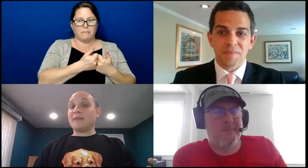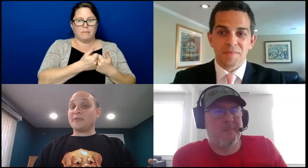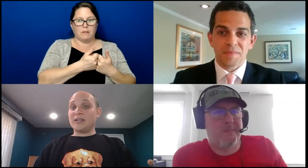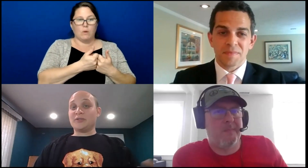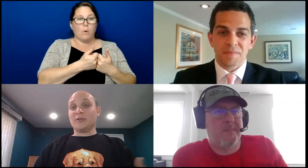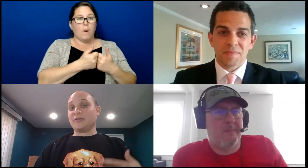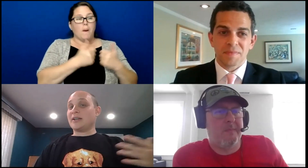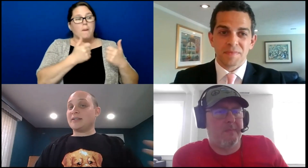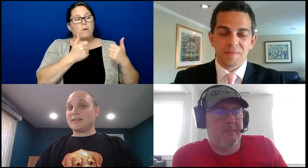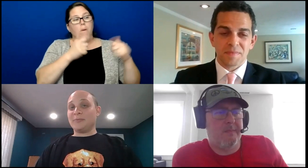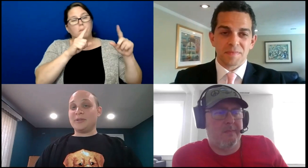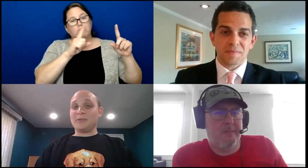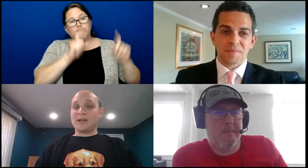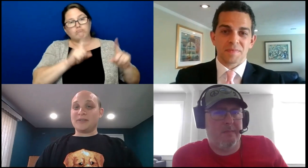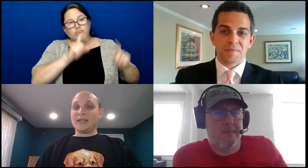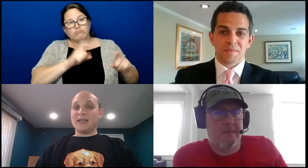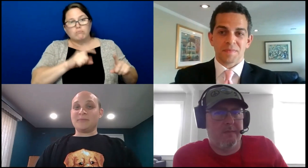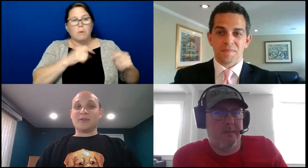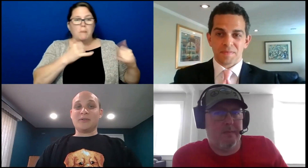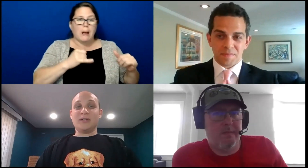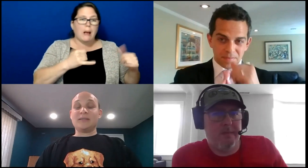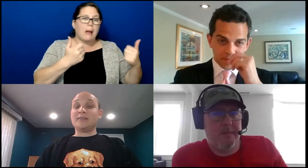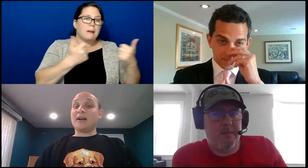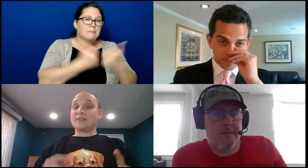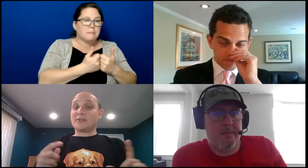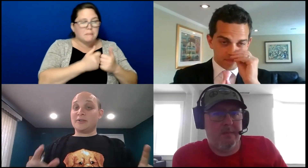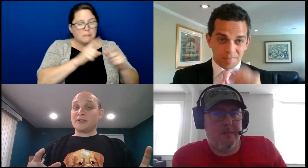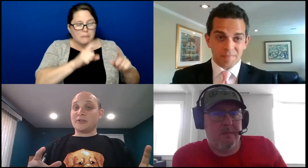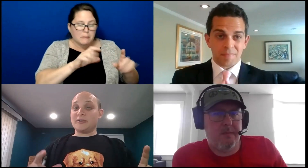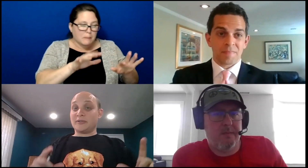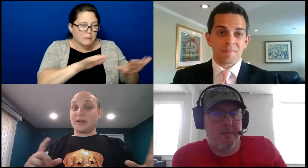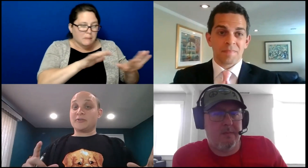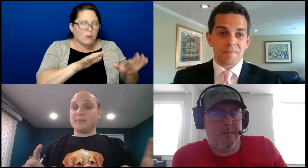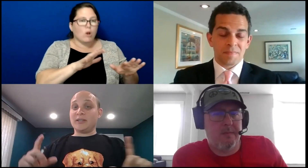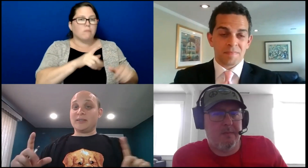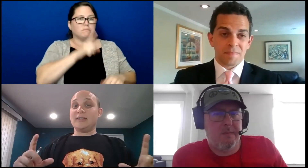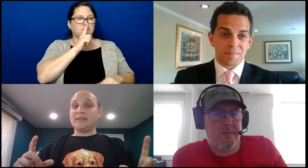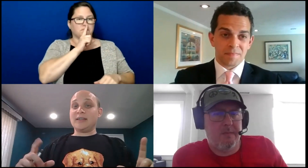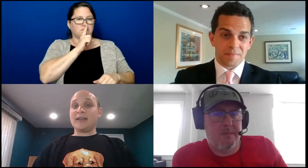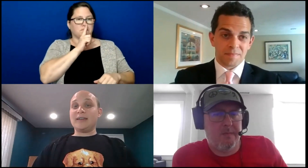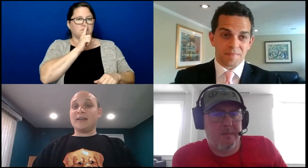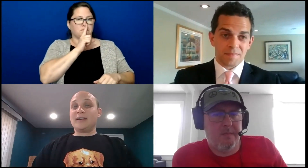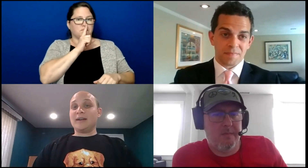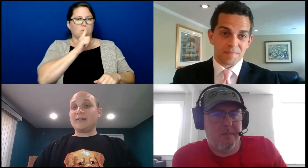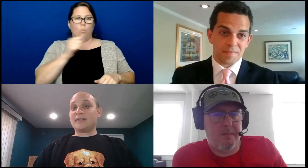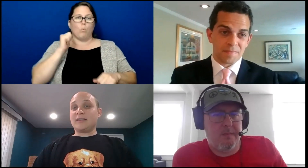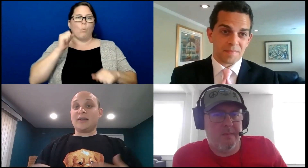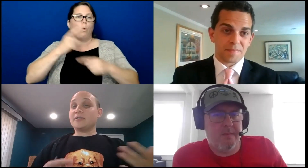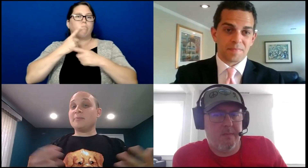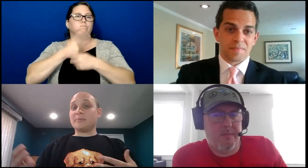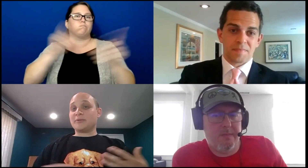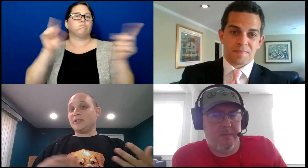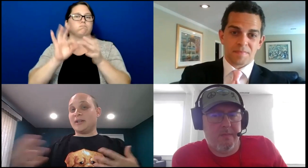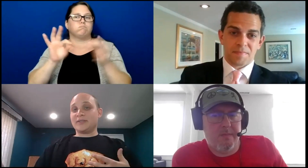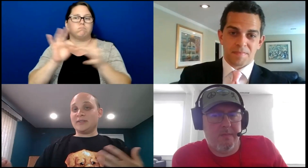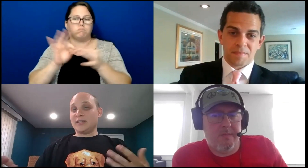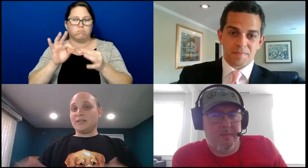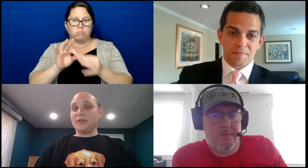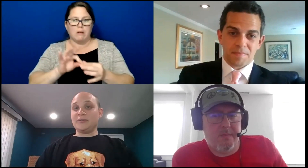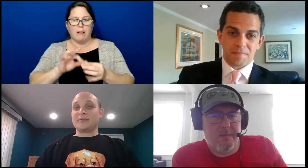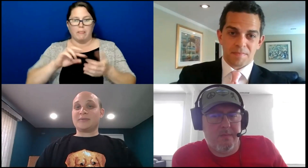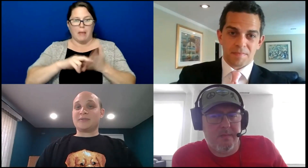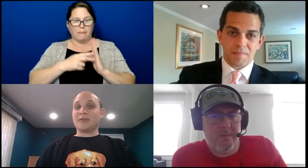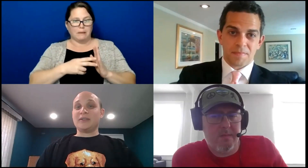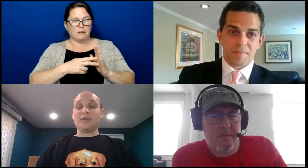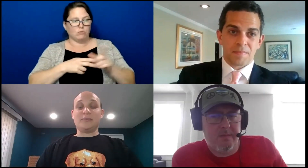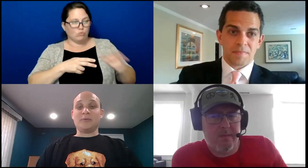do confidential. You're not going to tell people about the game. So the non-disclosure agreement, the NDA, is an agreement between us and